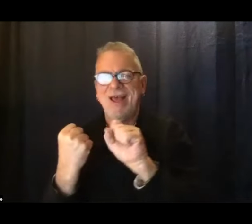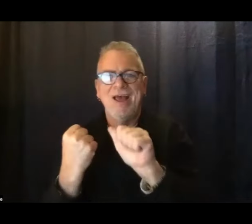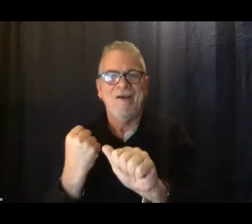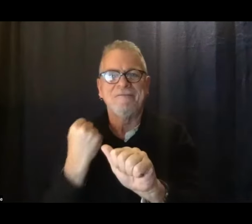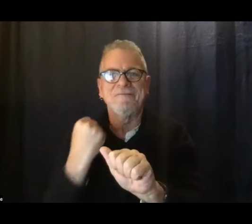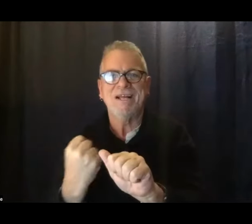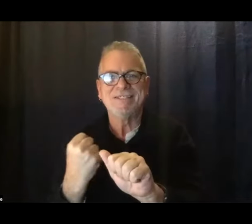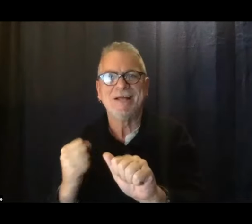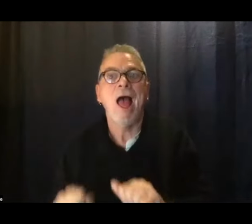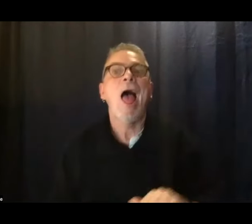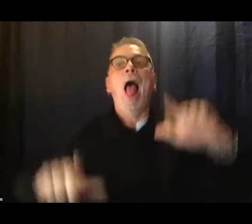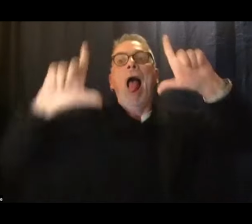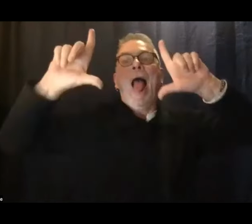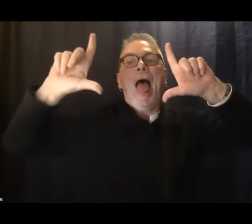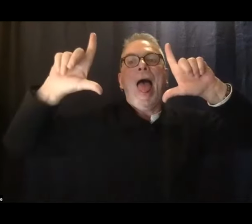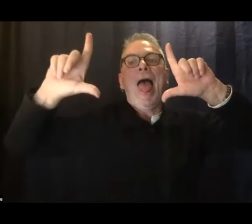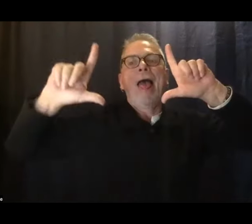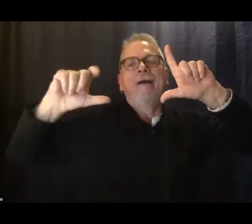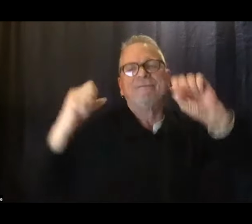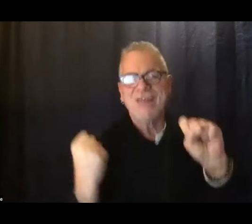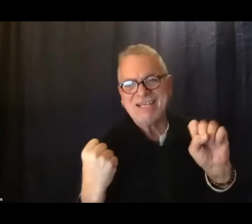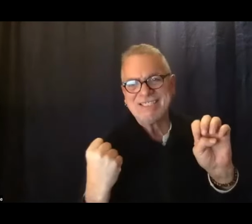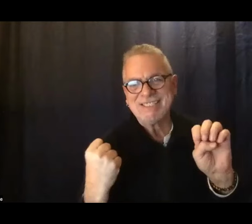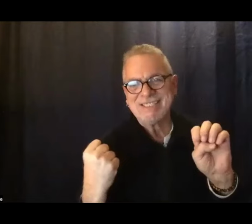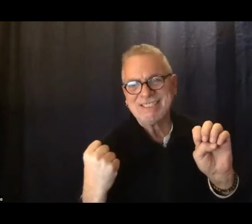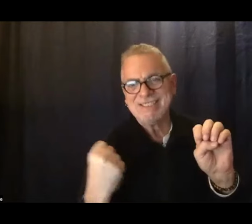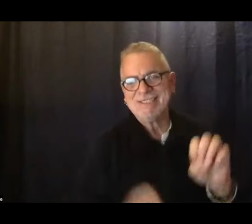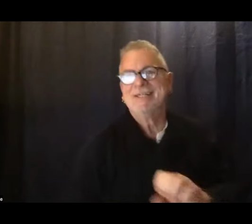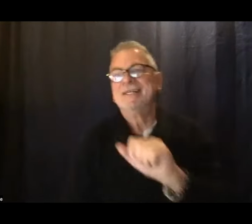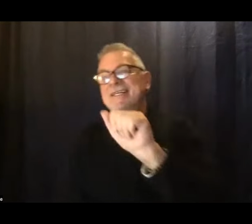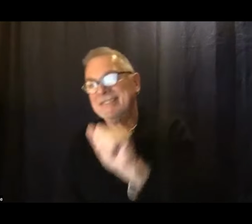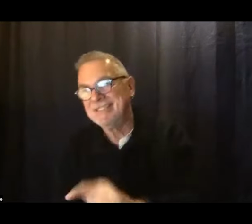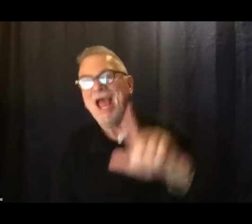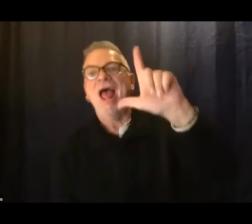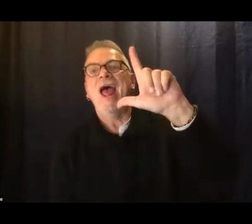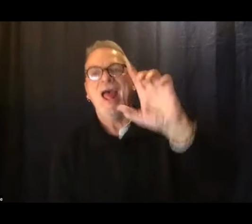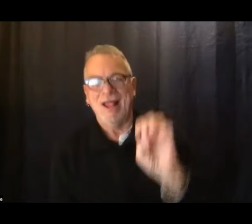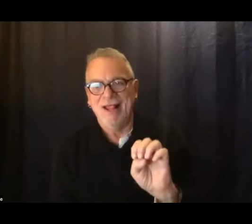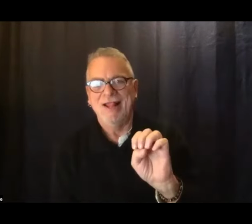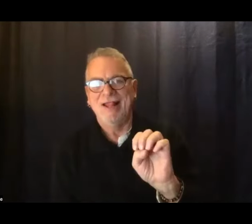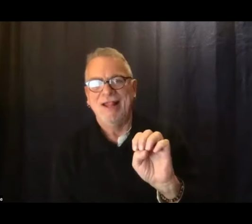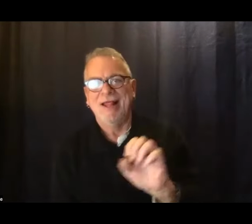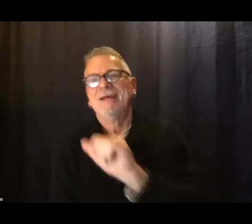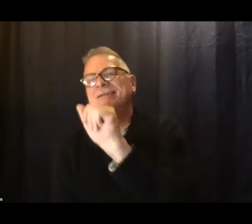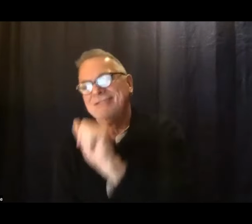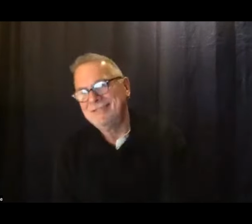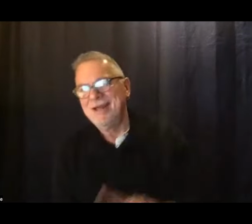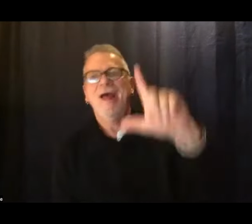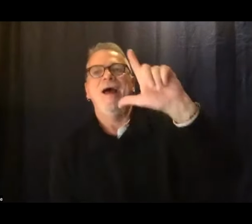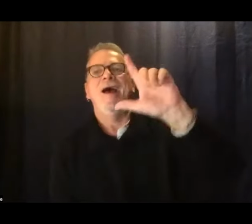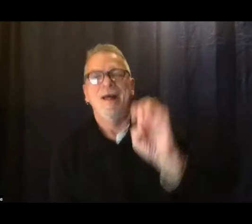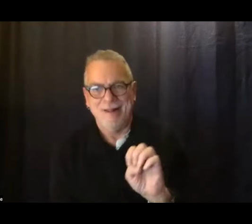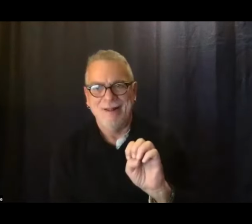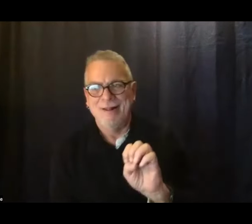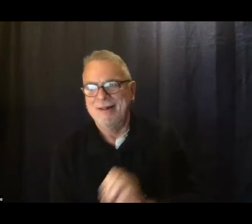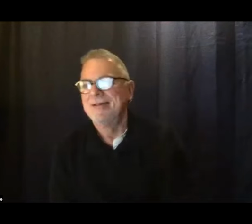L goes up. So this S, A, both are the fists. The L pops up and then drops down to that fist to the E. So